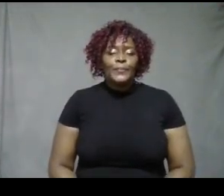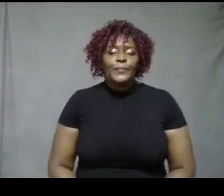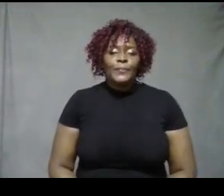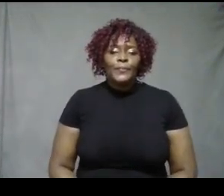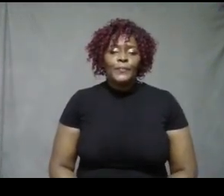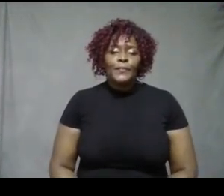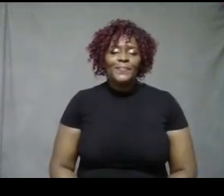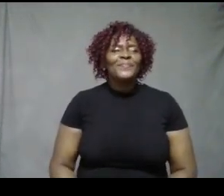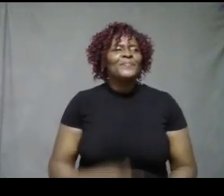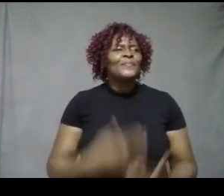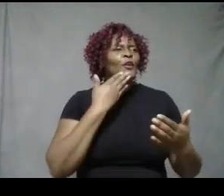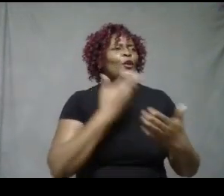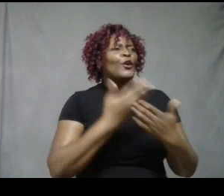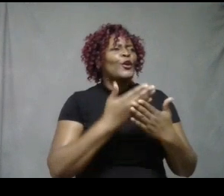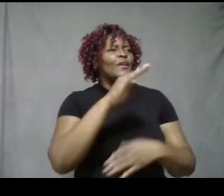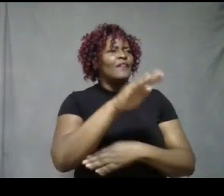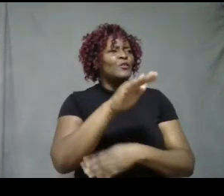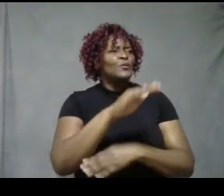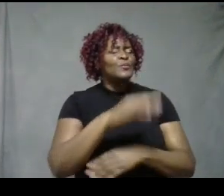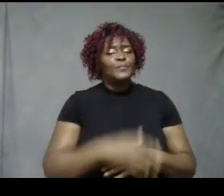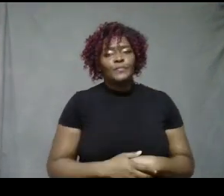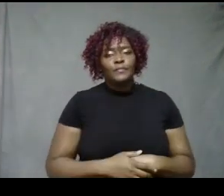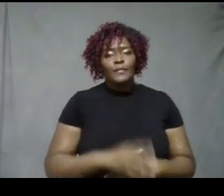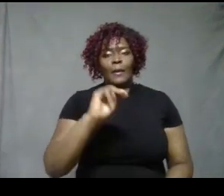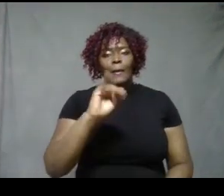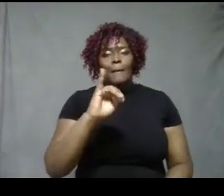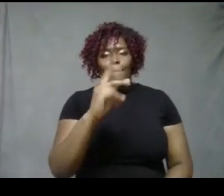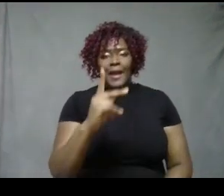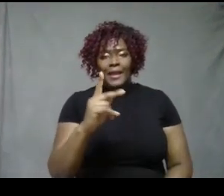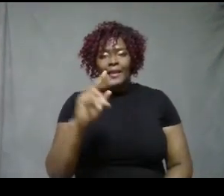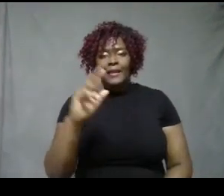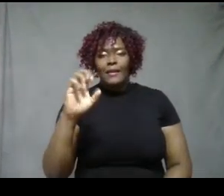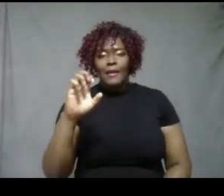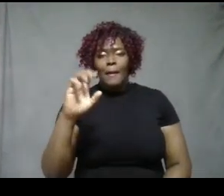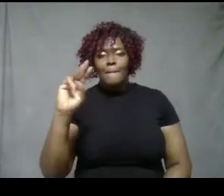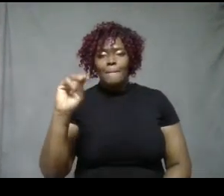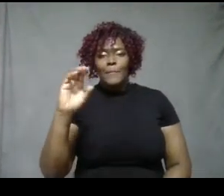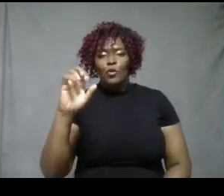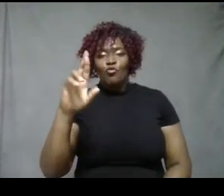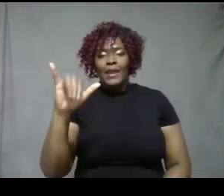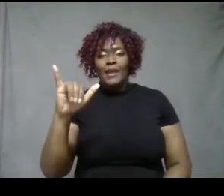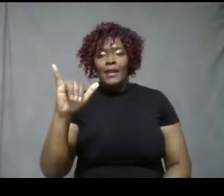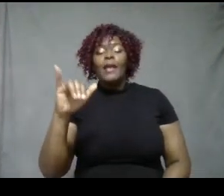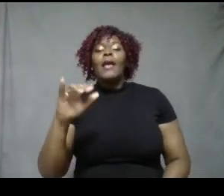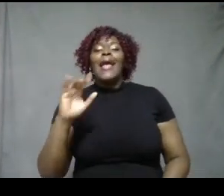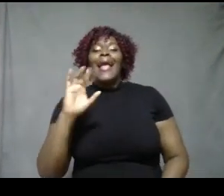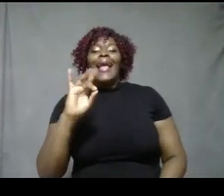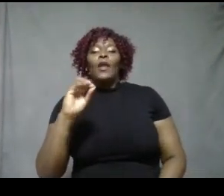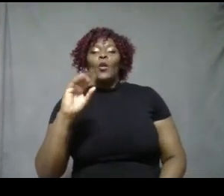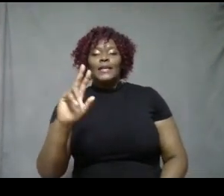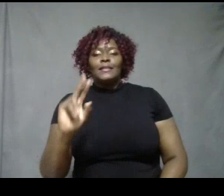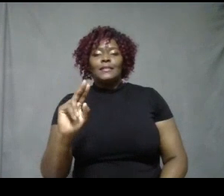Good afternoon. Mike McCray, 806 Northwest 4th Street, Boynton Beach,